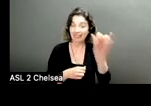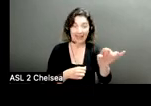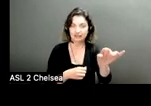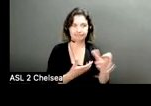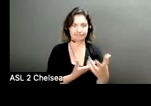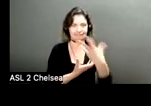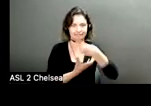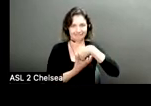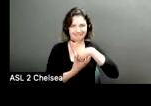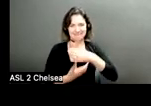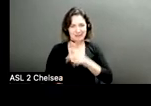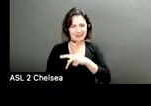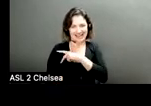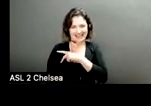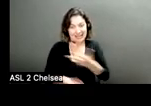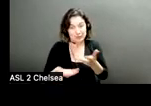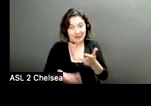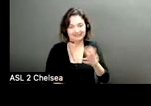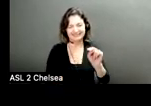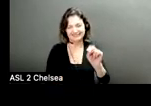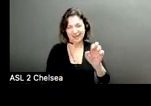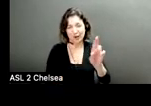nerd. We're gonna go here.